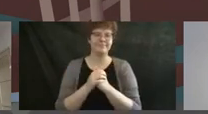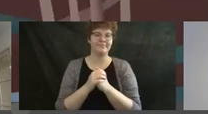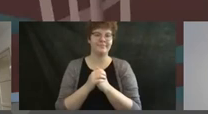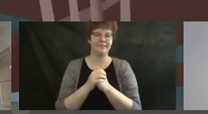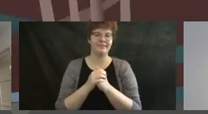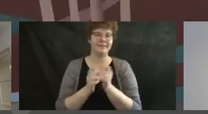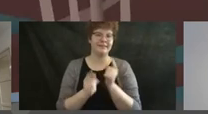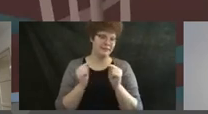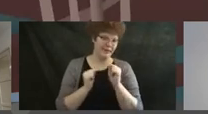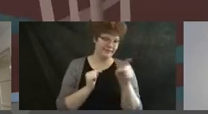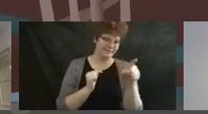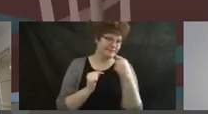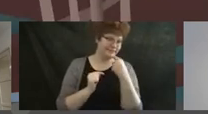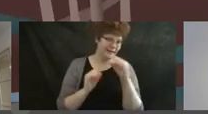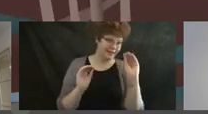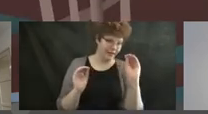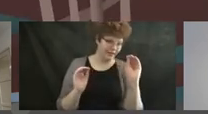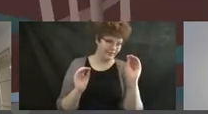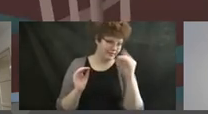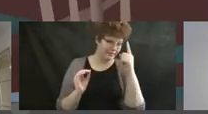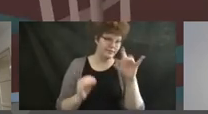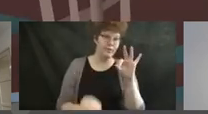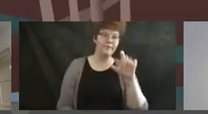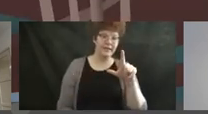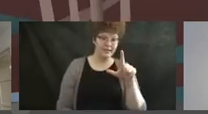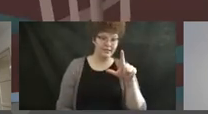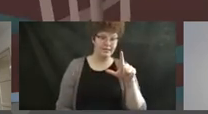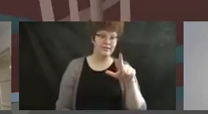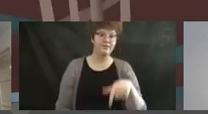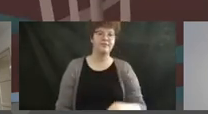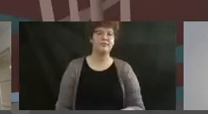none for the fill and the stroke.